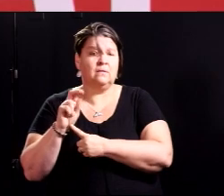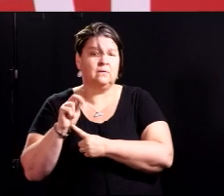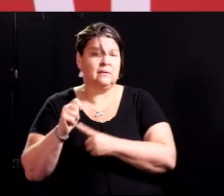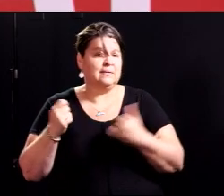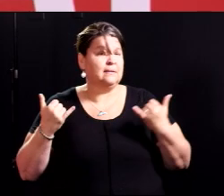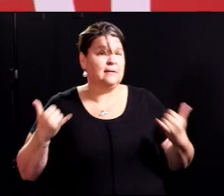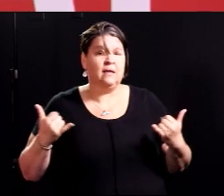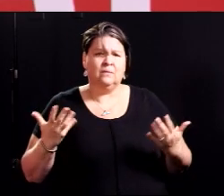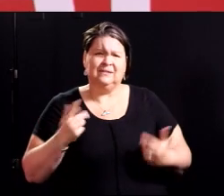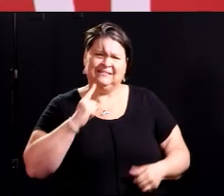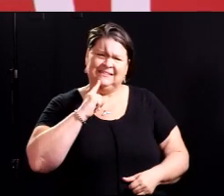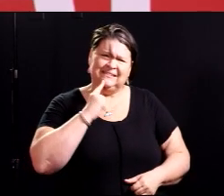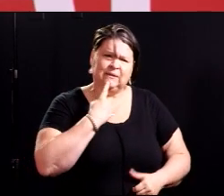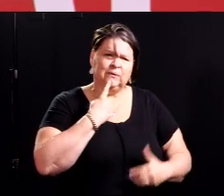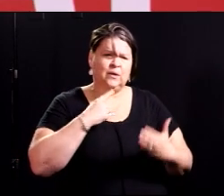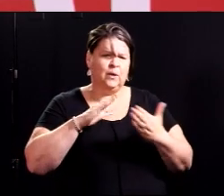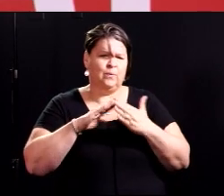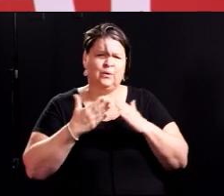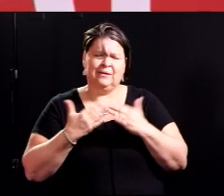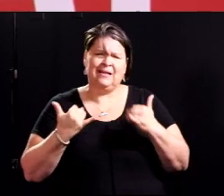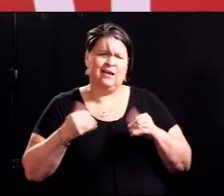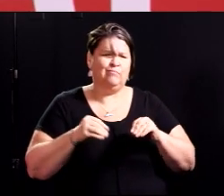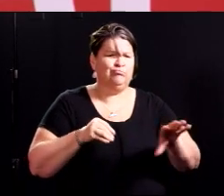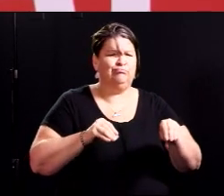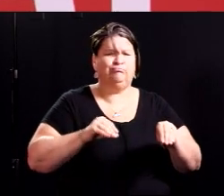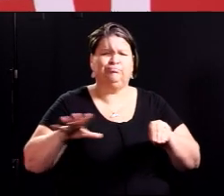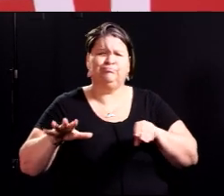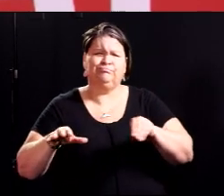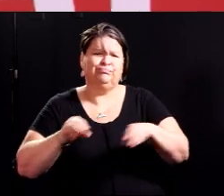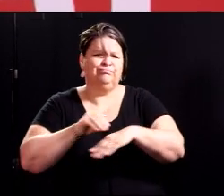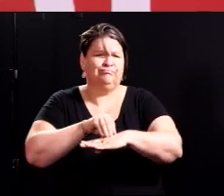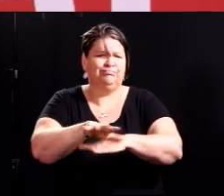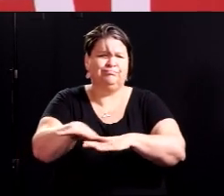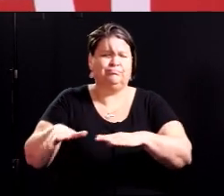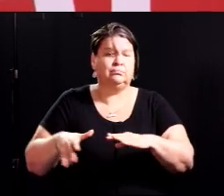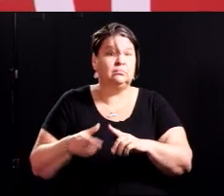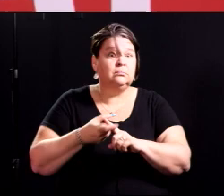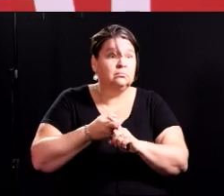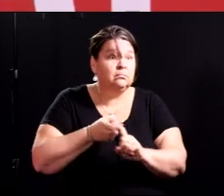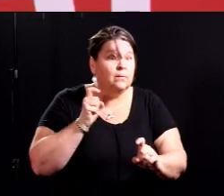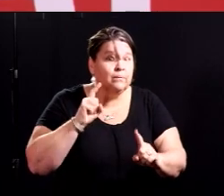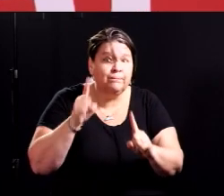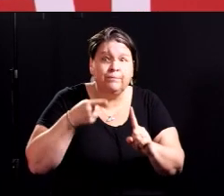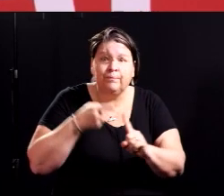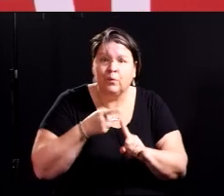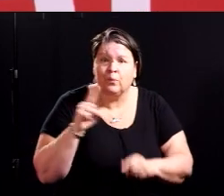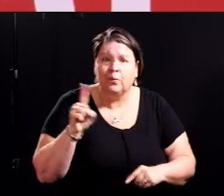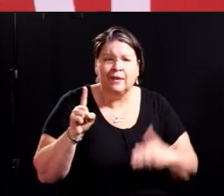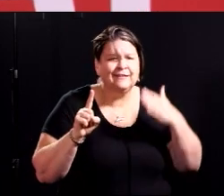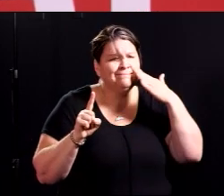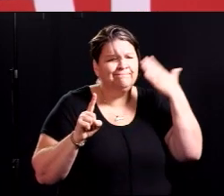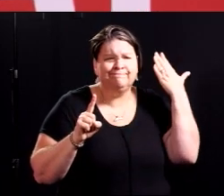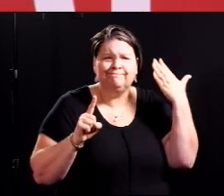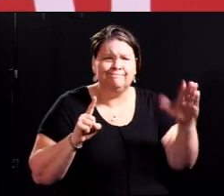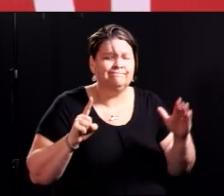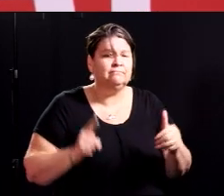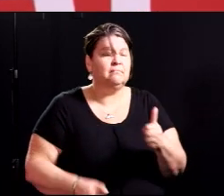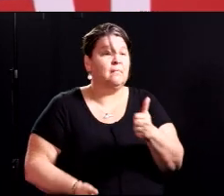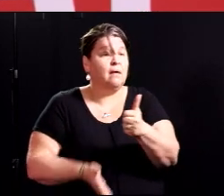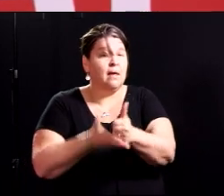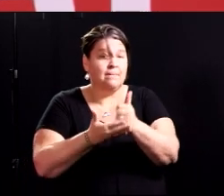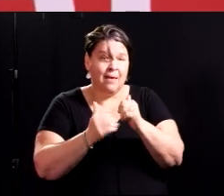means that the source of transmission is unknown. So you can help us by staying home, following